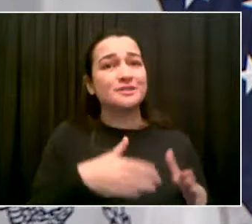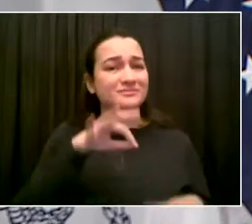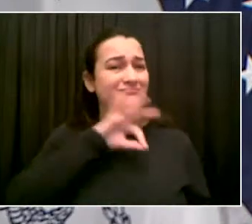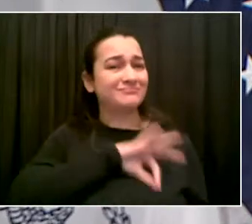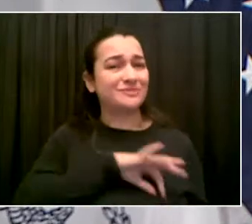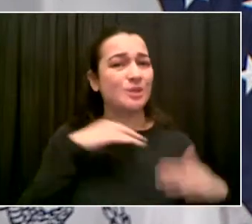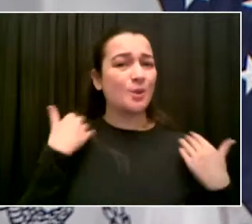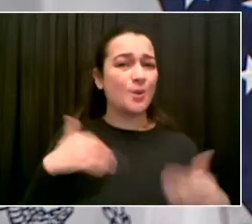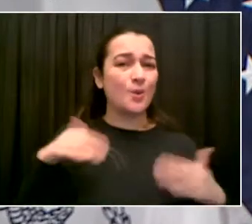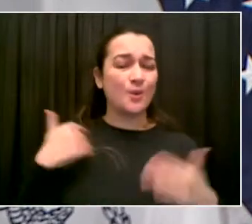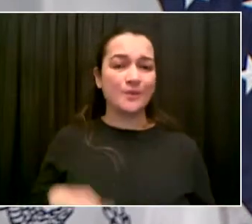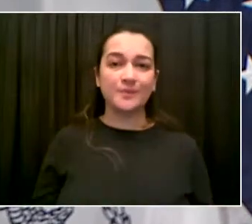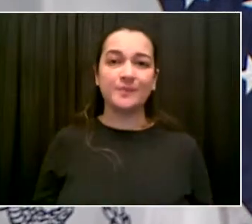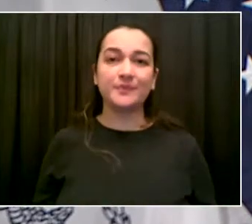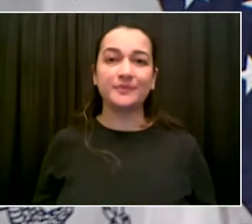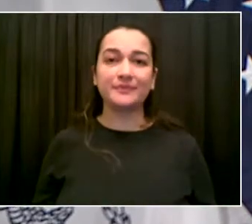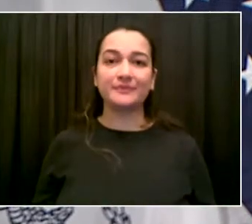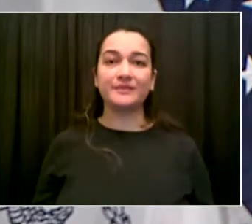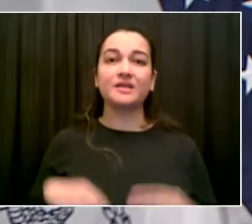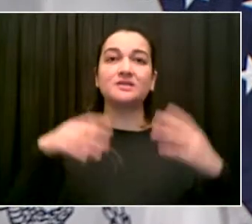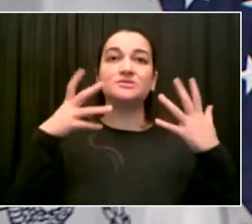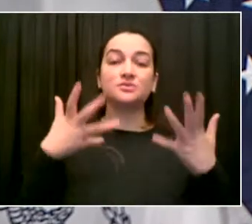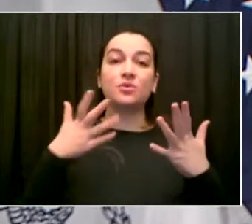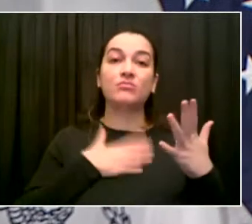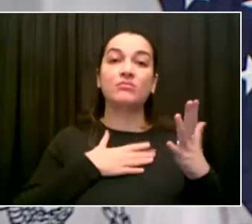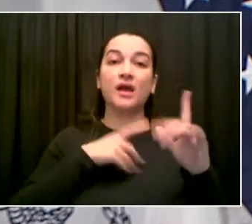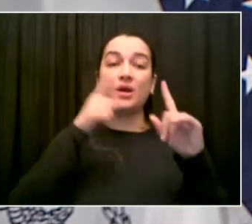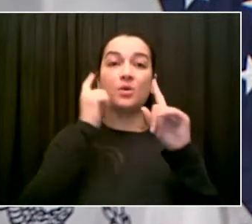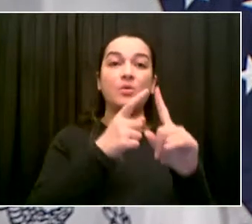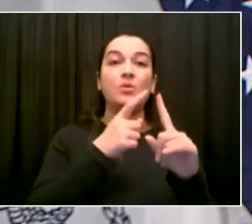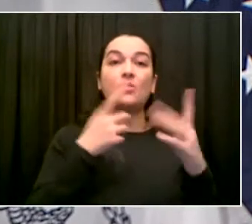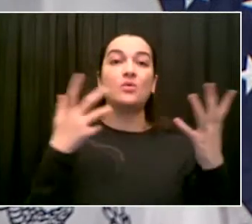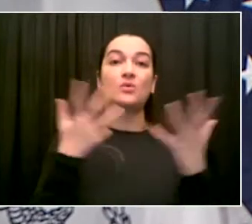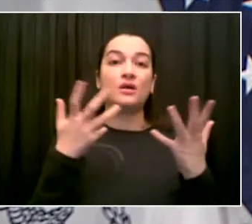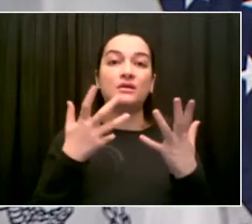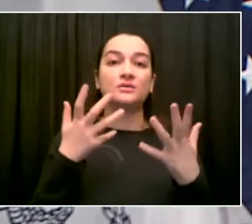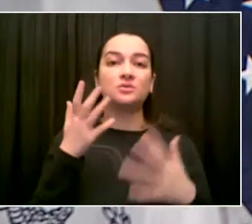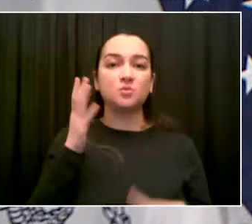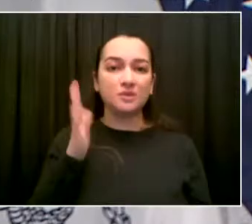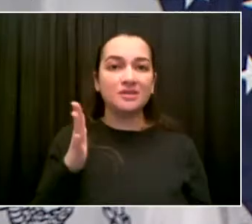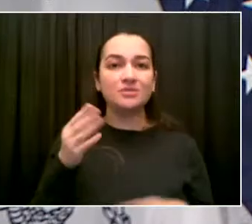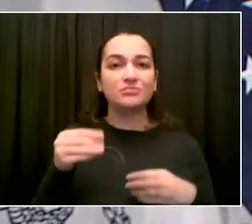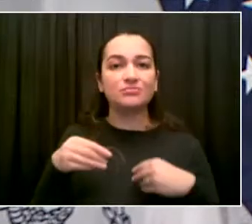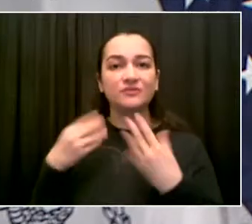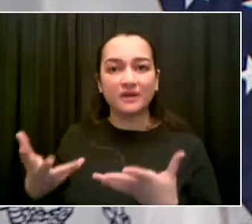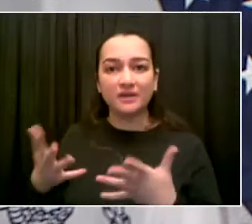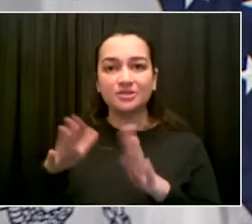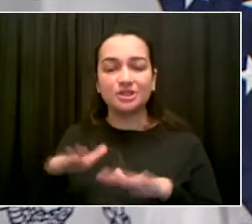need. We're going to see them through this crisis, and today's announcement is going to help us do it. Thanks, everybody.